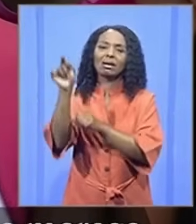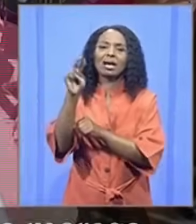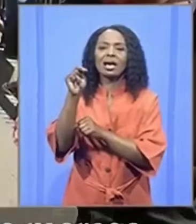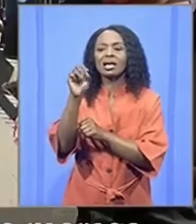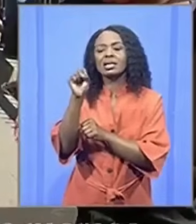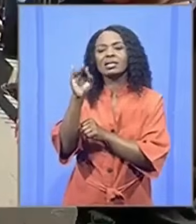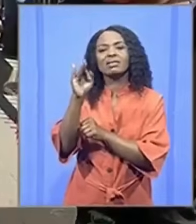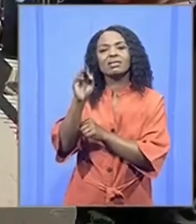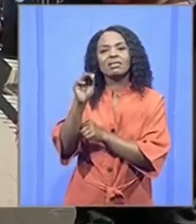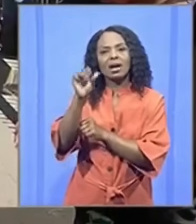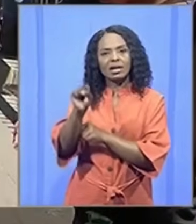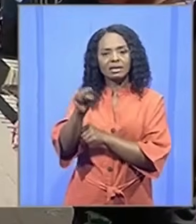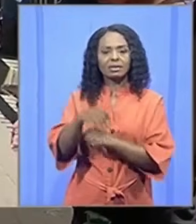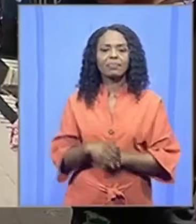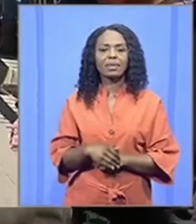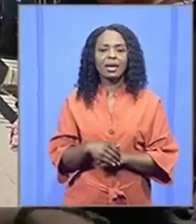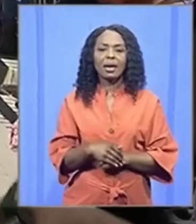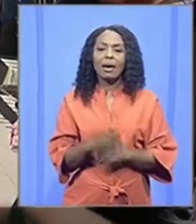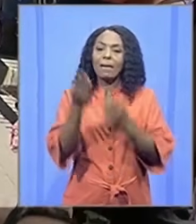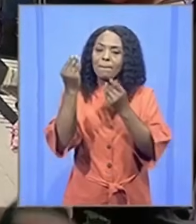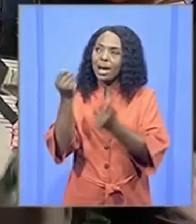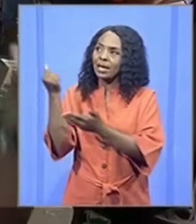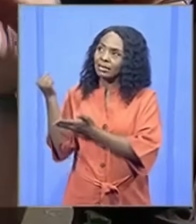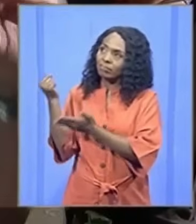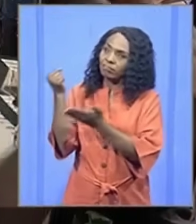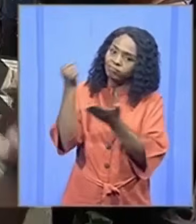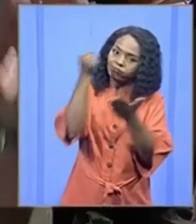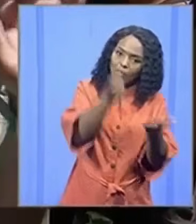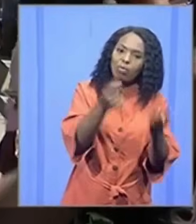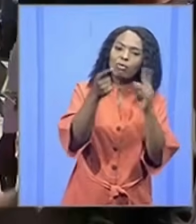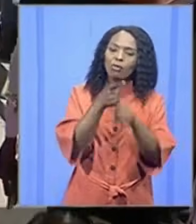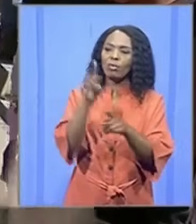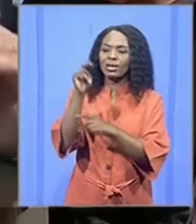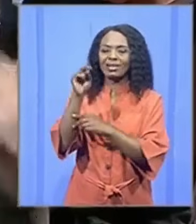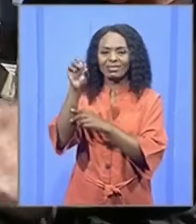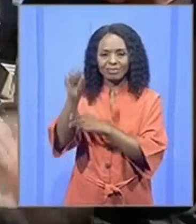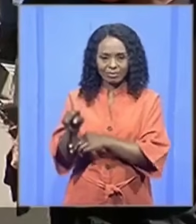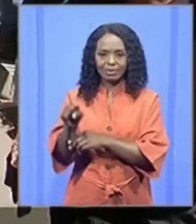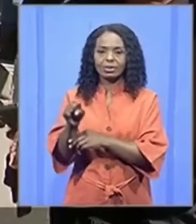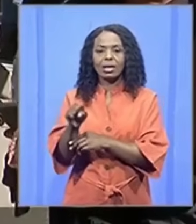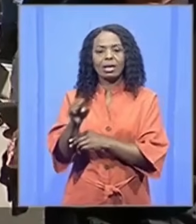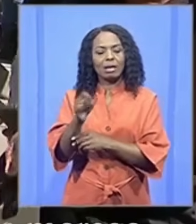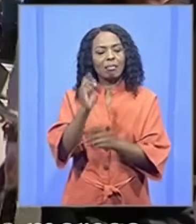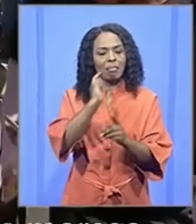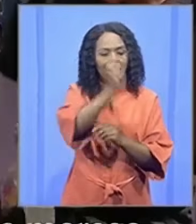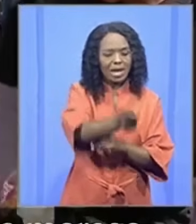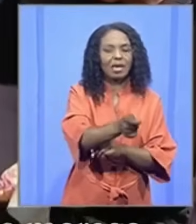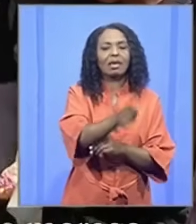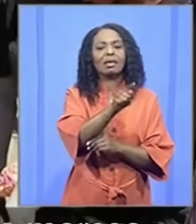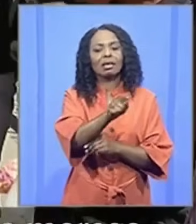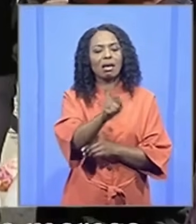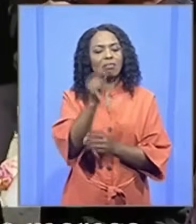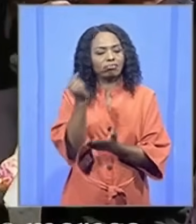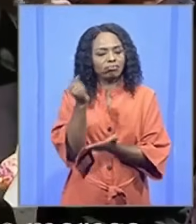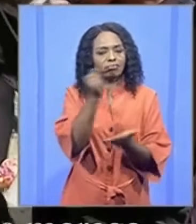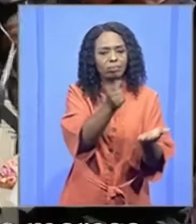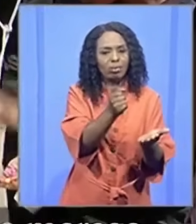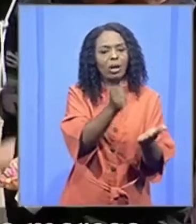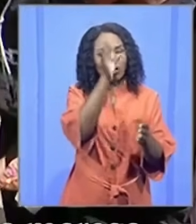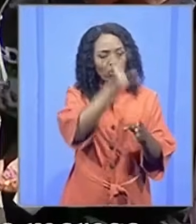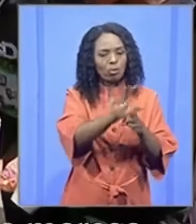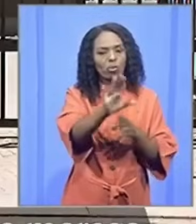move from national treasury straight to institutions, and institutions must make sure that every child that is accepted in the institution must not